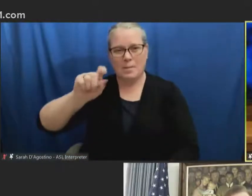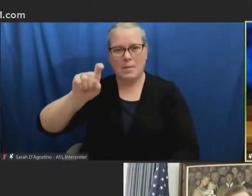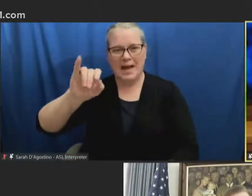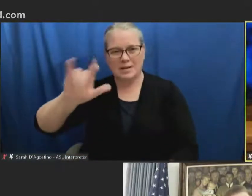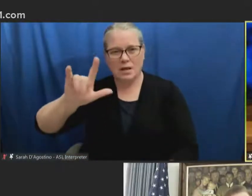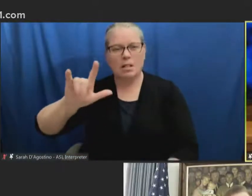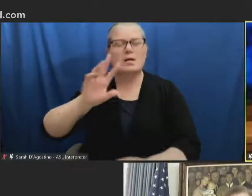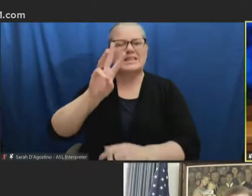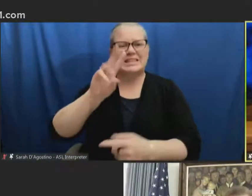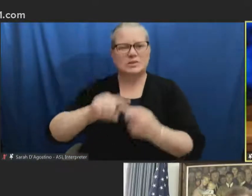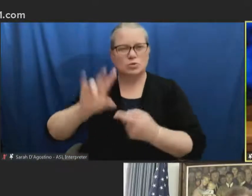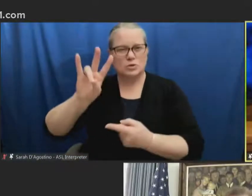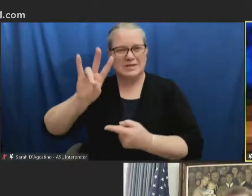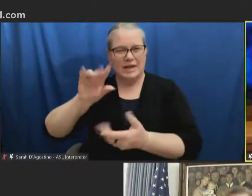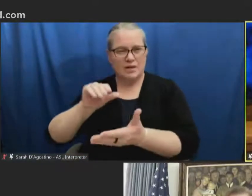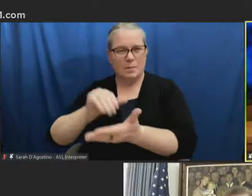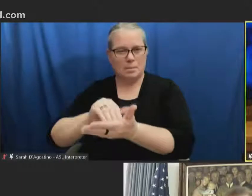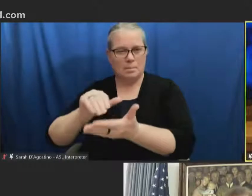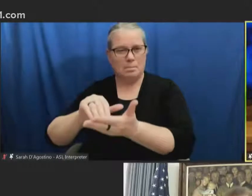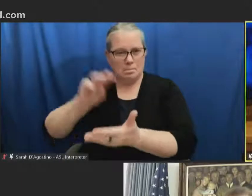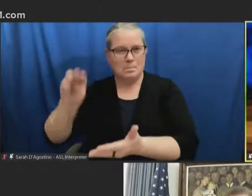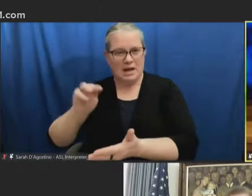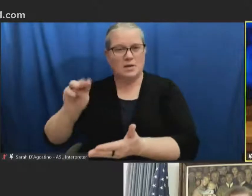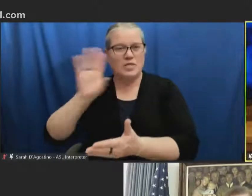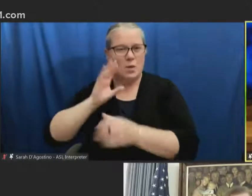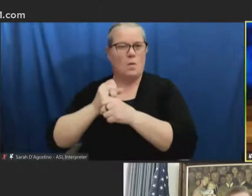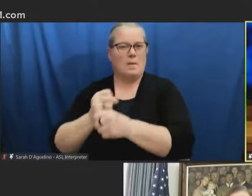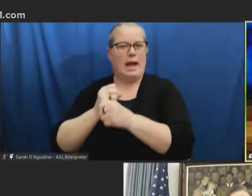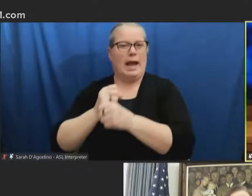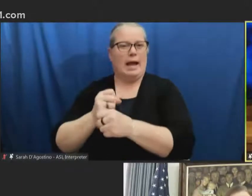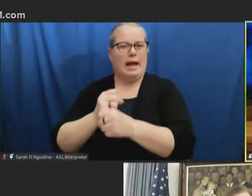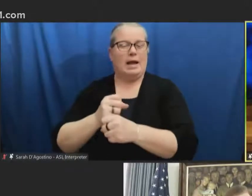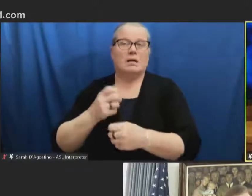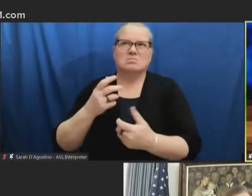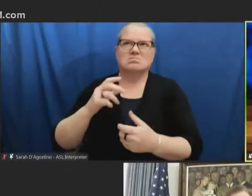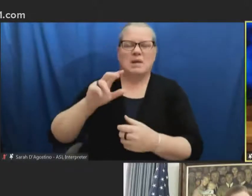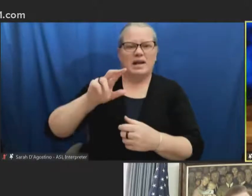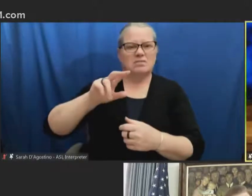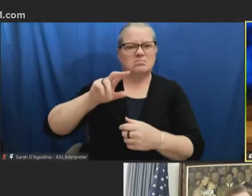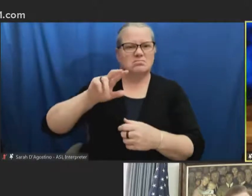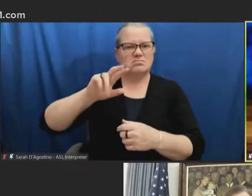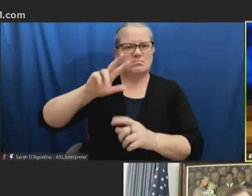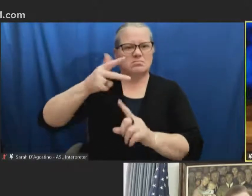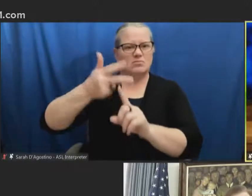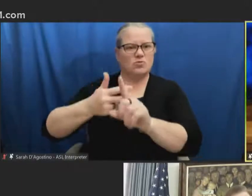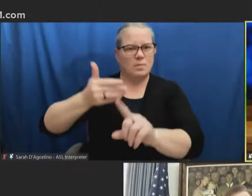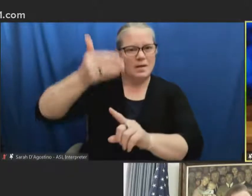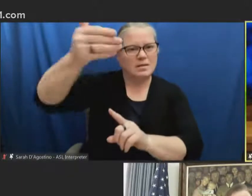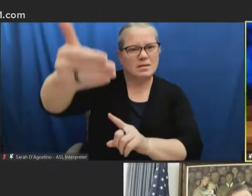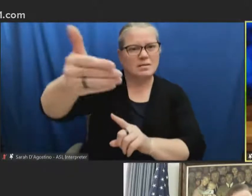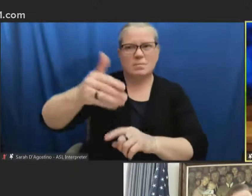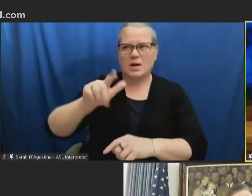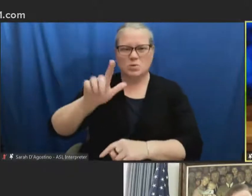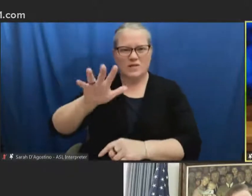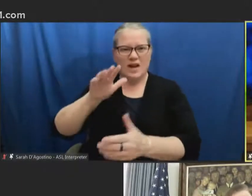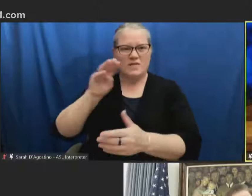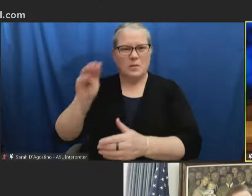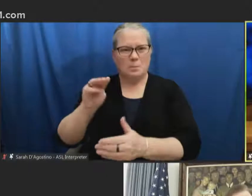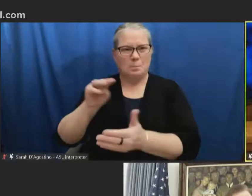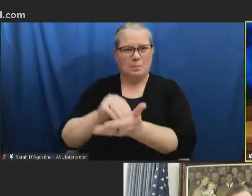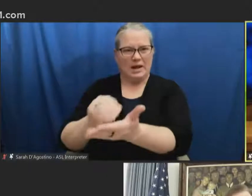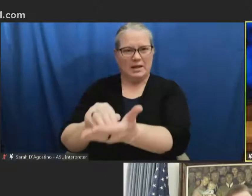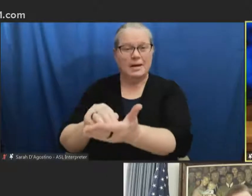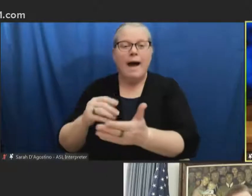in the first quarter. Second quarter, I think they've said somewhere on the order of 20 to 25 million doses. And I want to be careful with these figures. They've put these out publicly. I might just